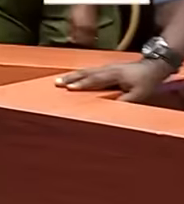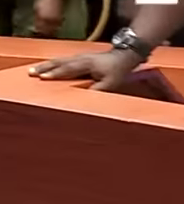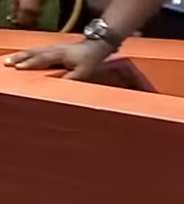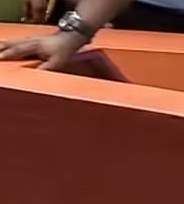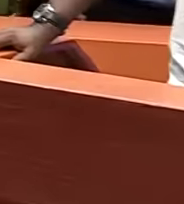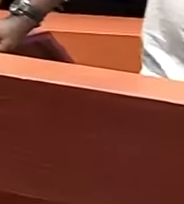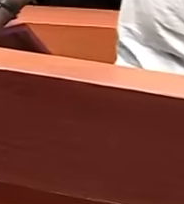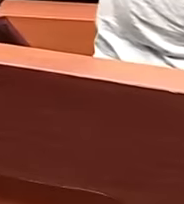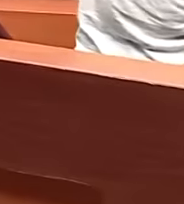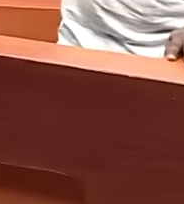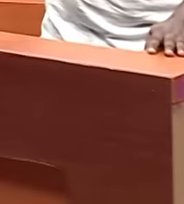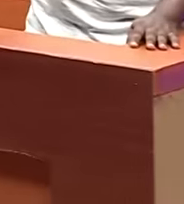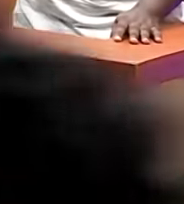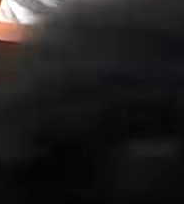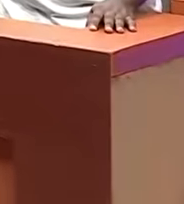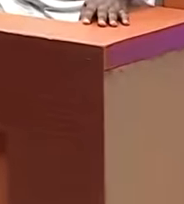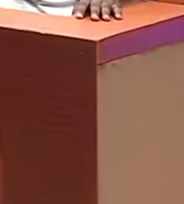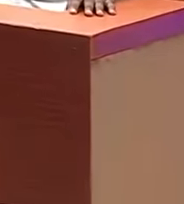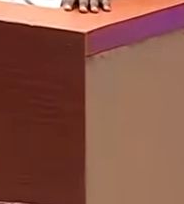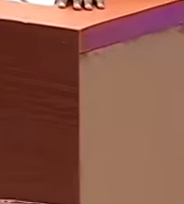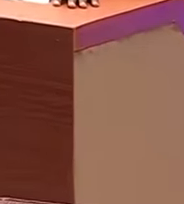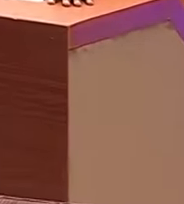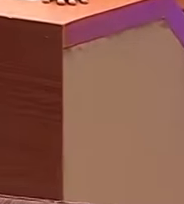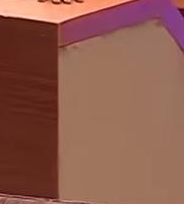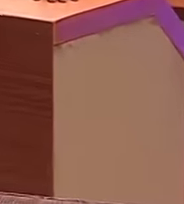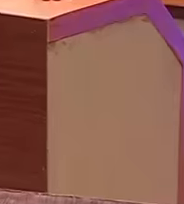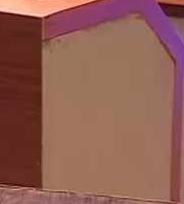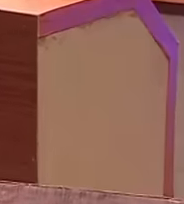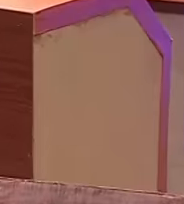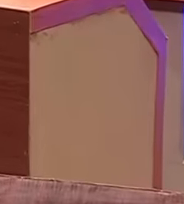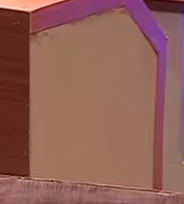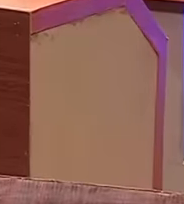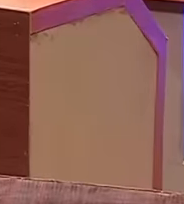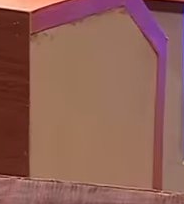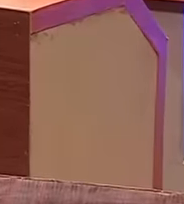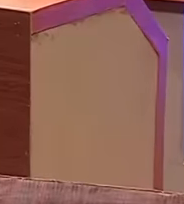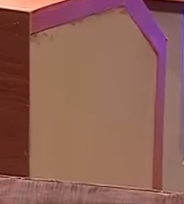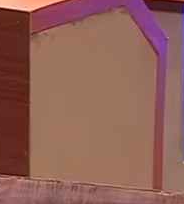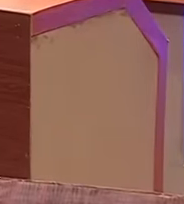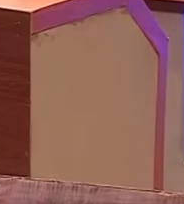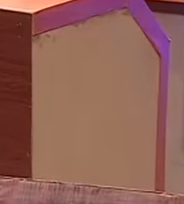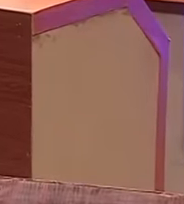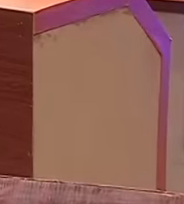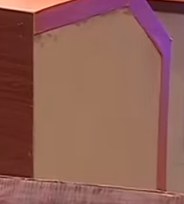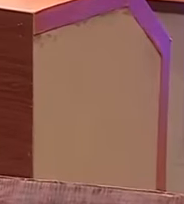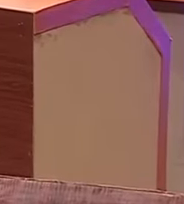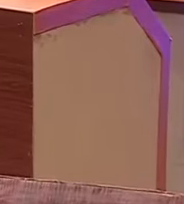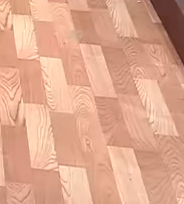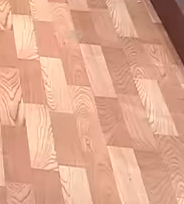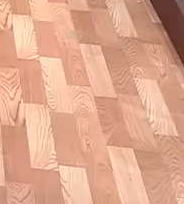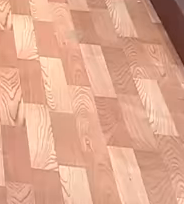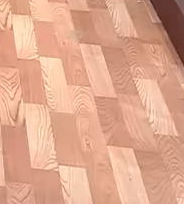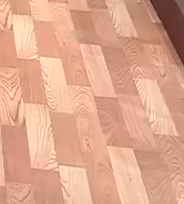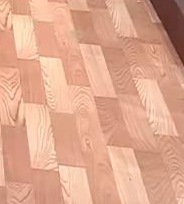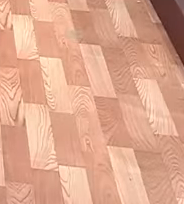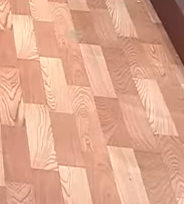If your baby daddy is denying paternity of the child to avoid upkeep, or you suspect misattributed paternity